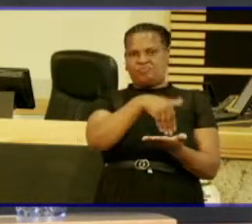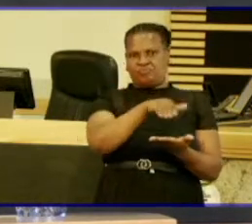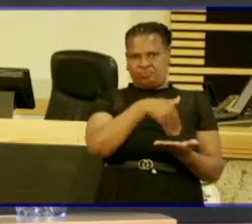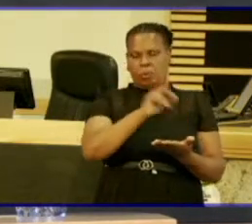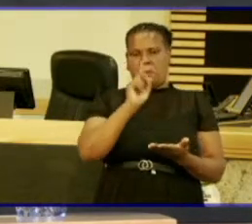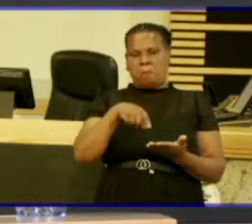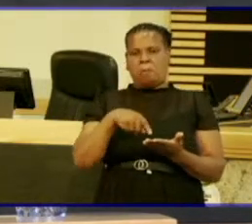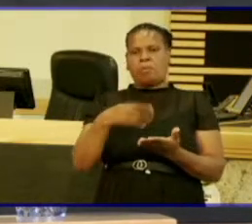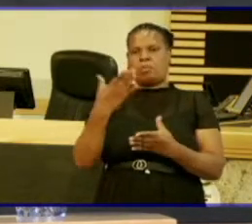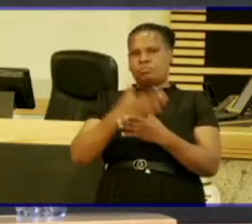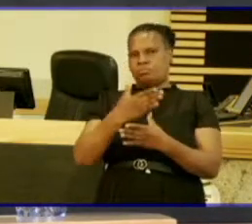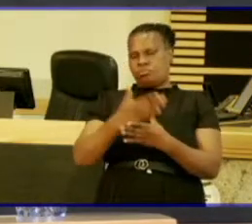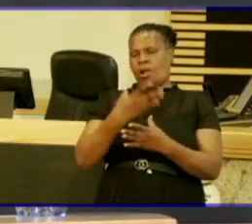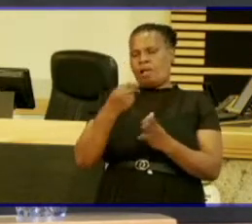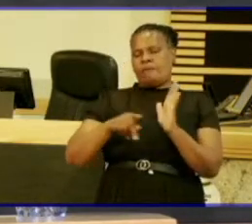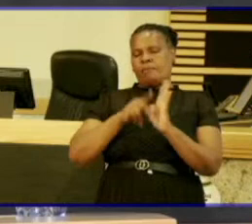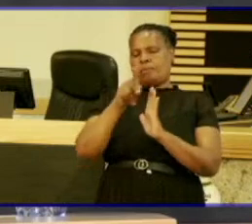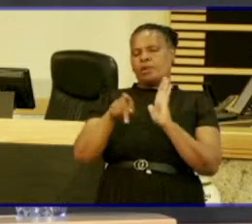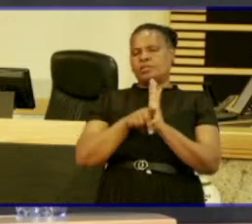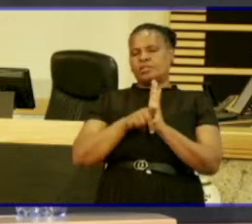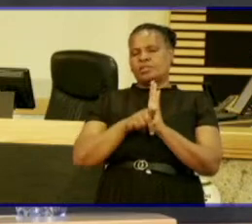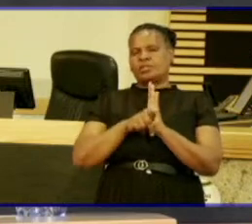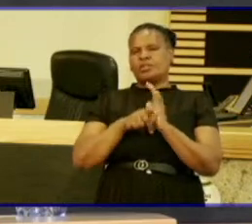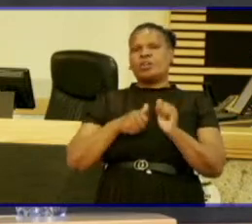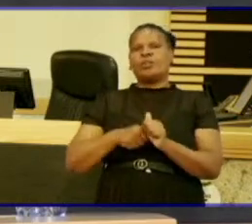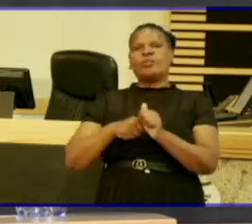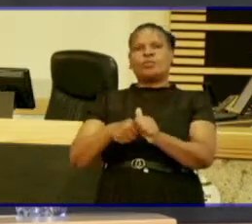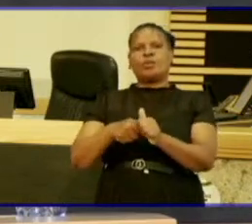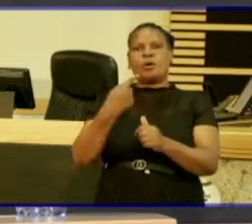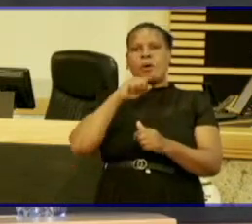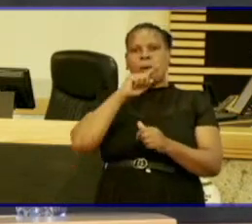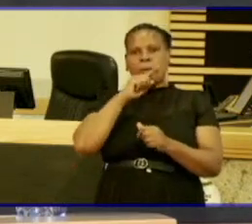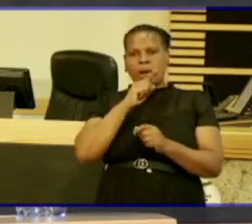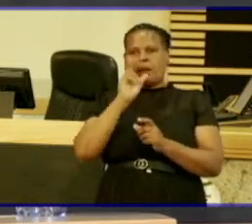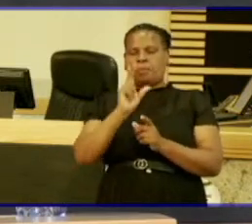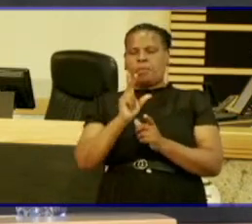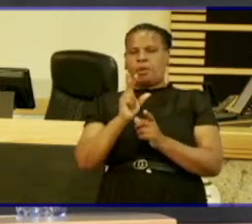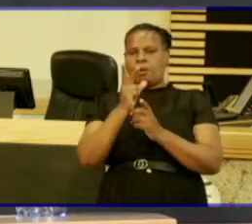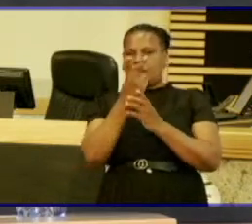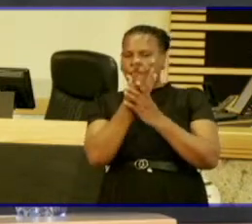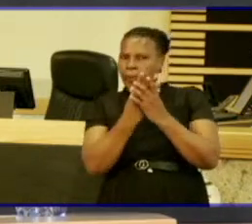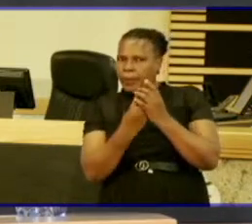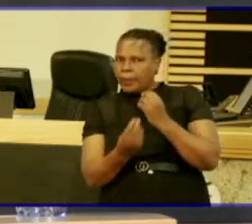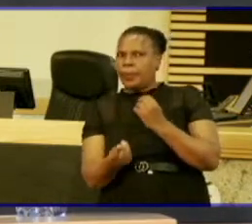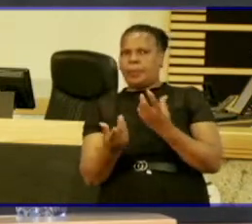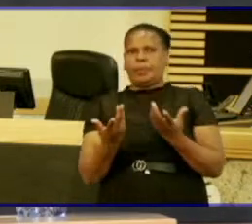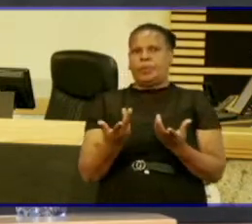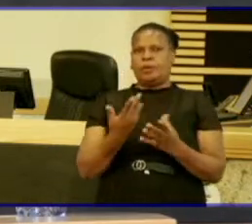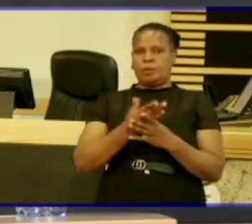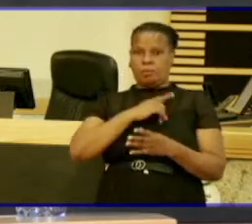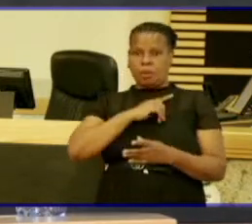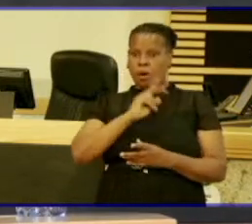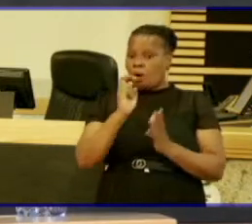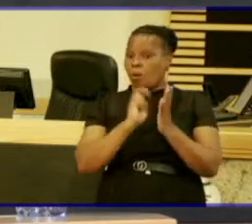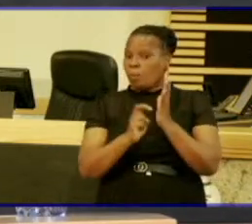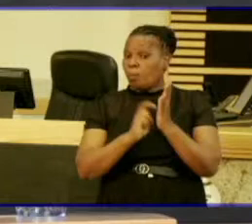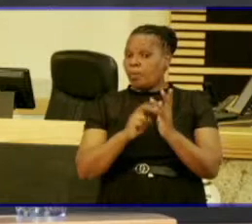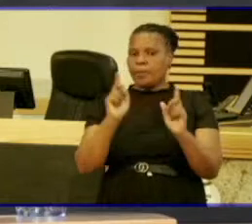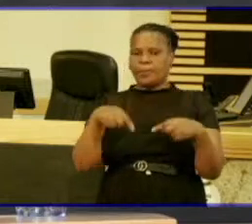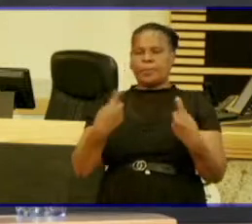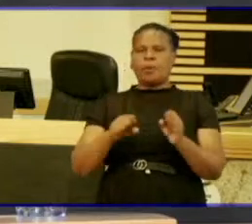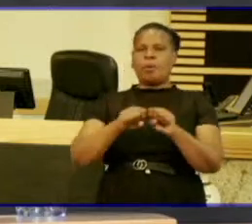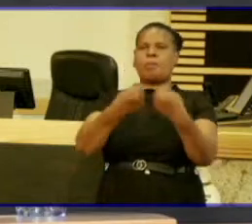imithetho nepolicies ezilawulaleyo kodwa aba bazimelayo basitha sithelayo besenza into abayazi ba ikomthethweni